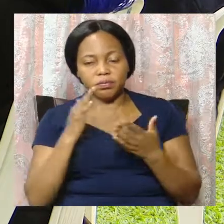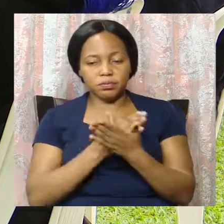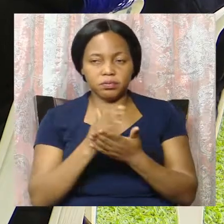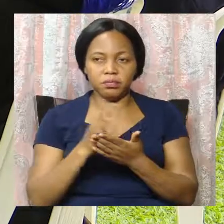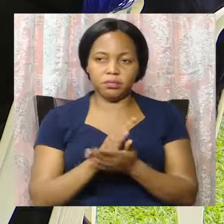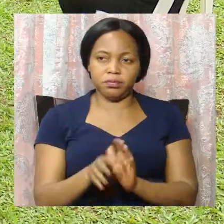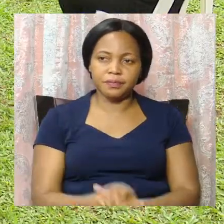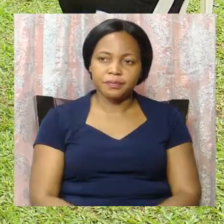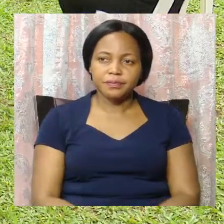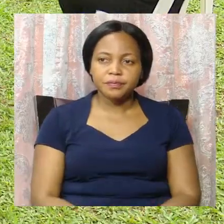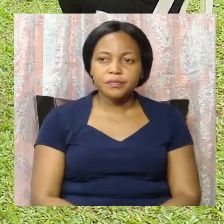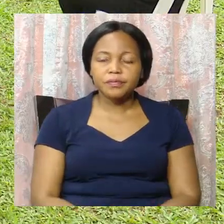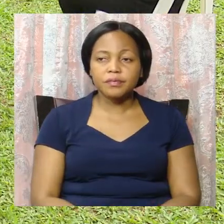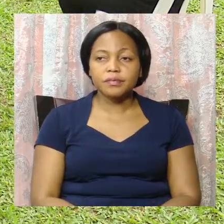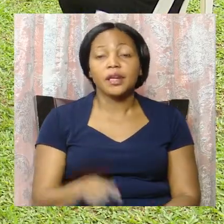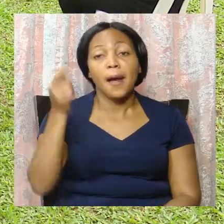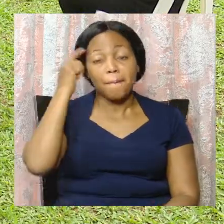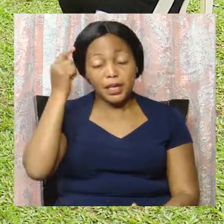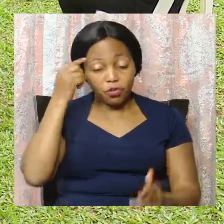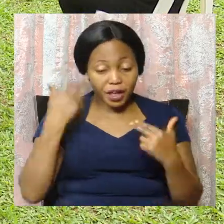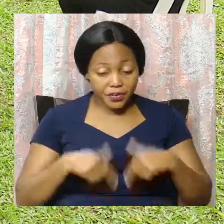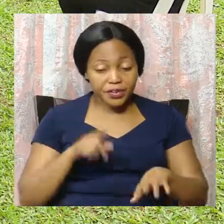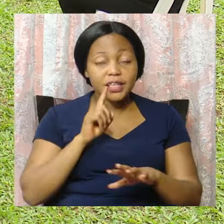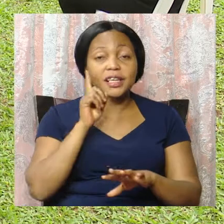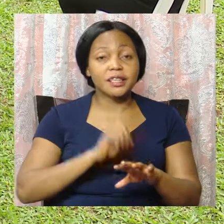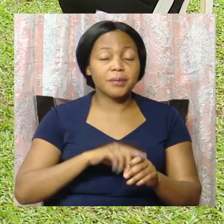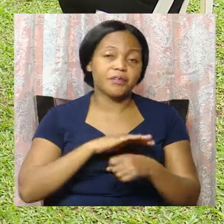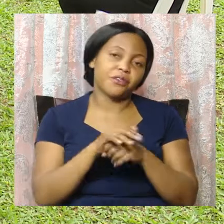have any volunteers? Mental health, yes, in the time of